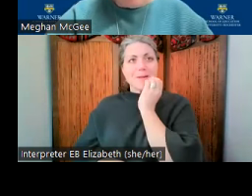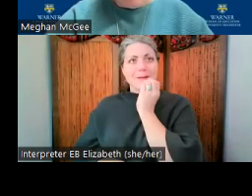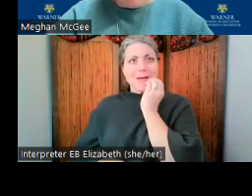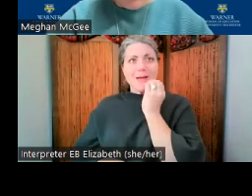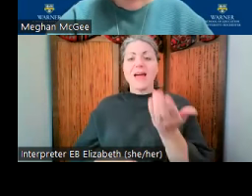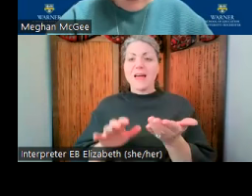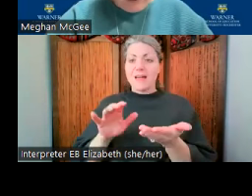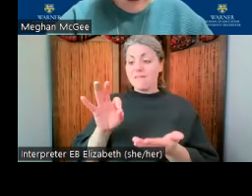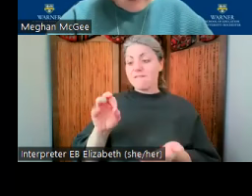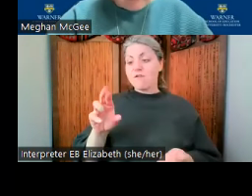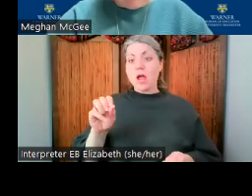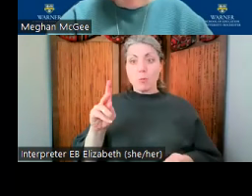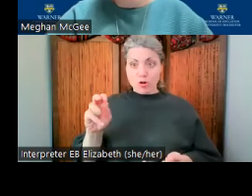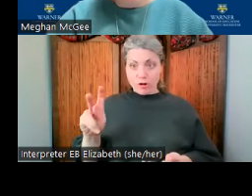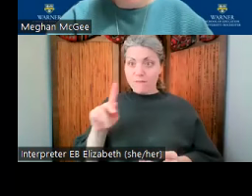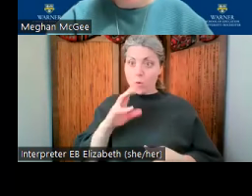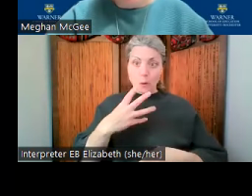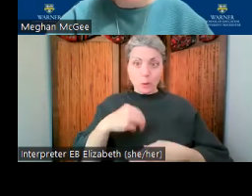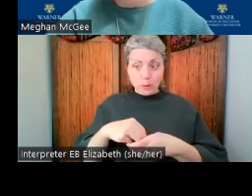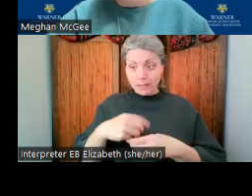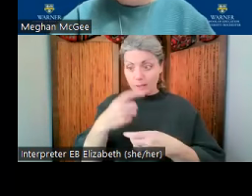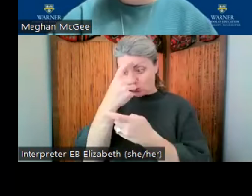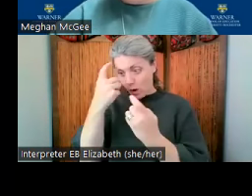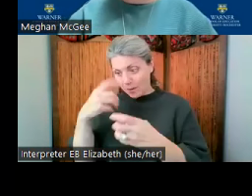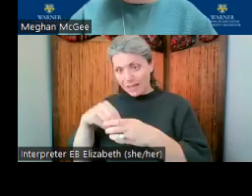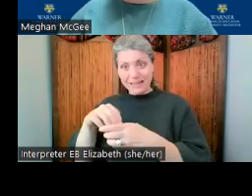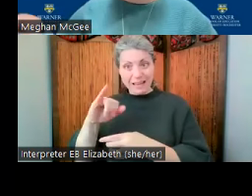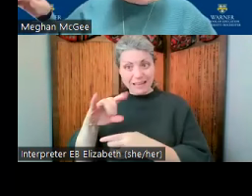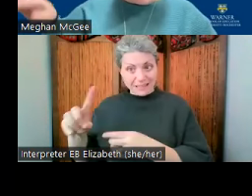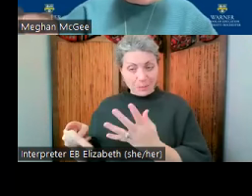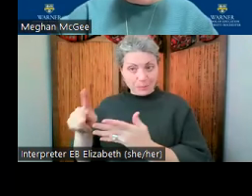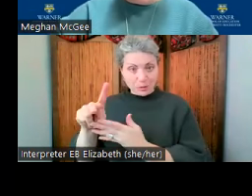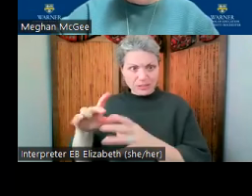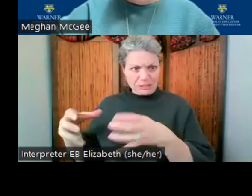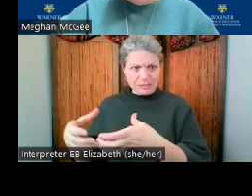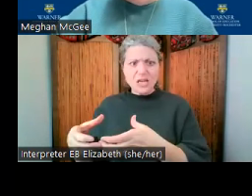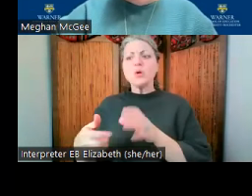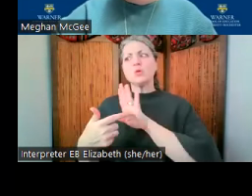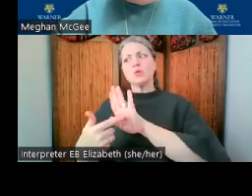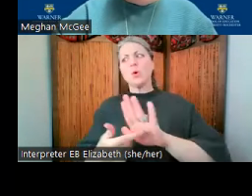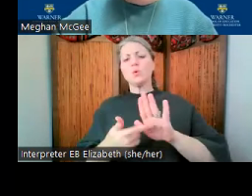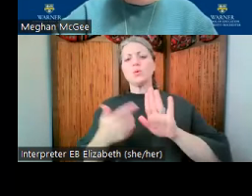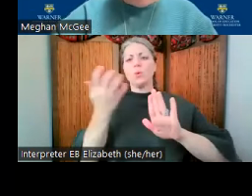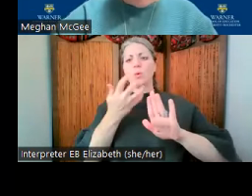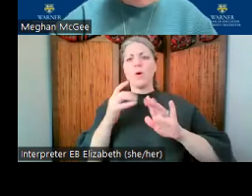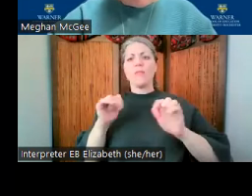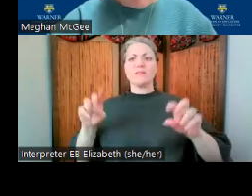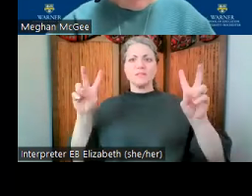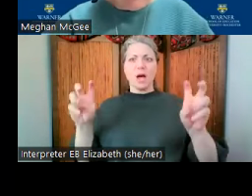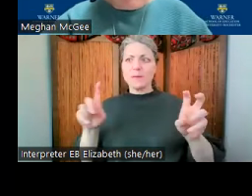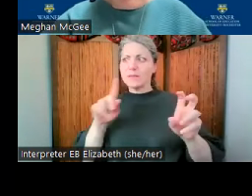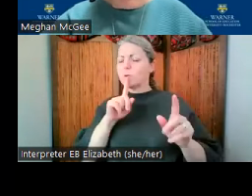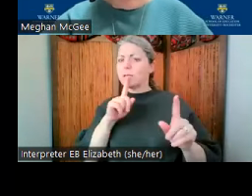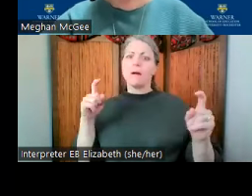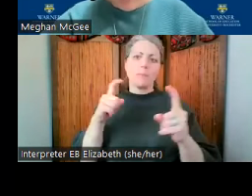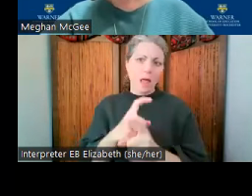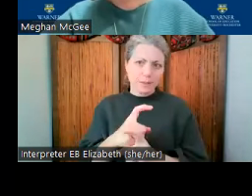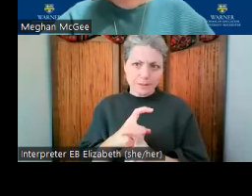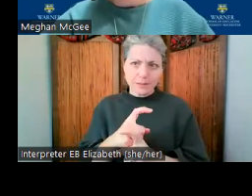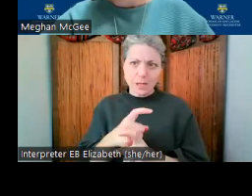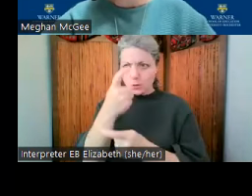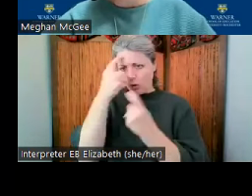framework illustrates is that how difficult and how complex trauma experiences